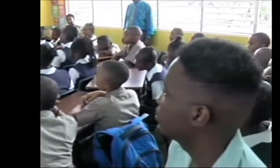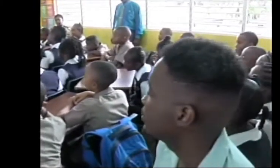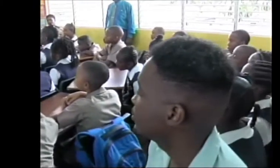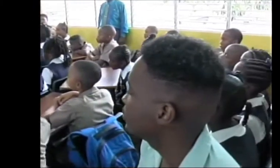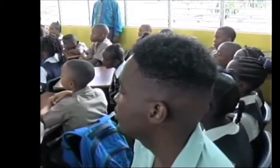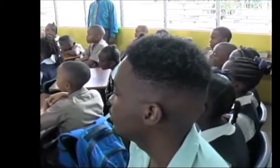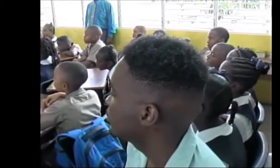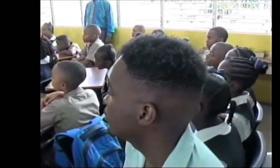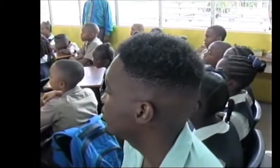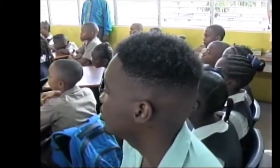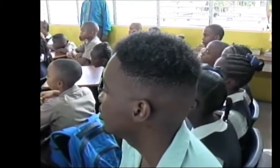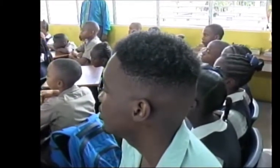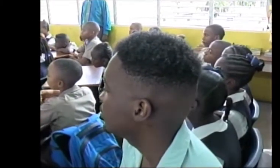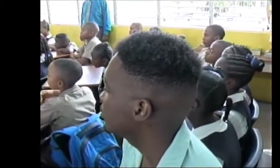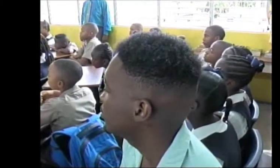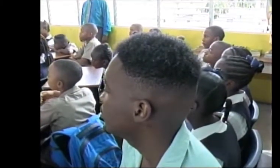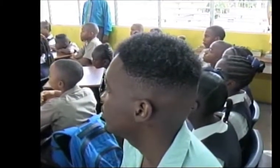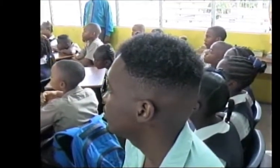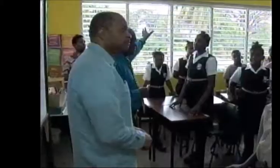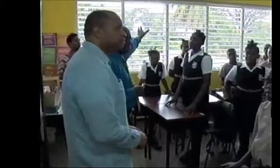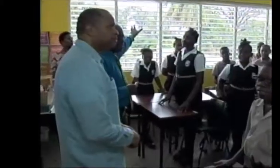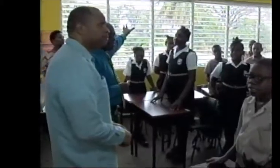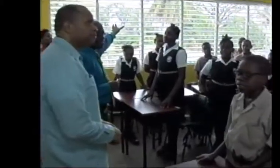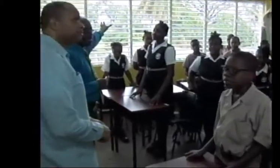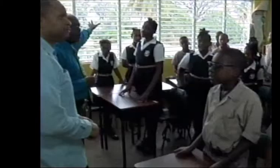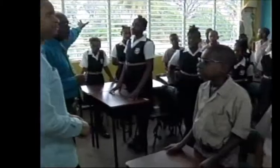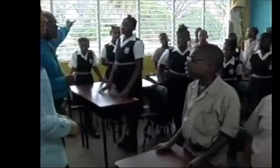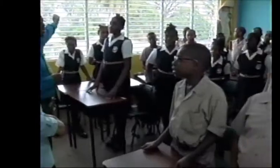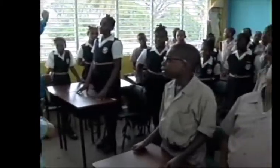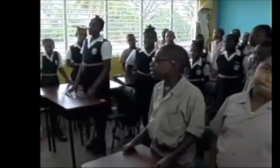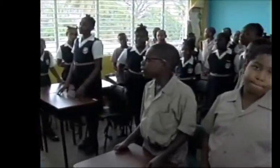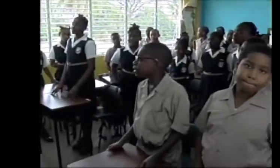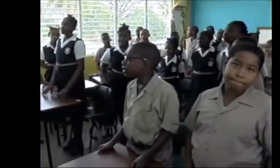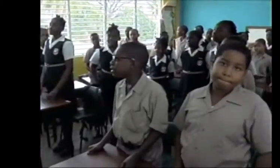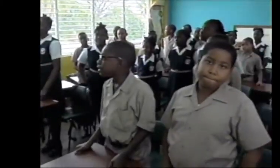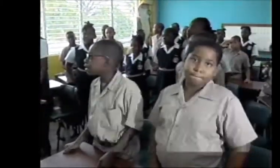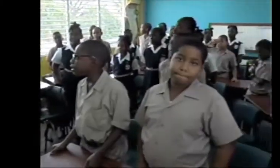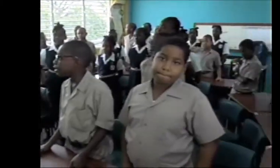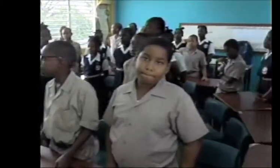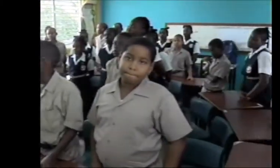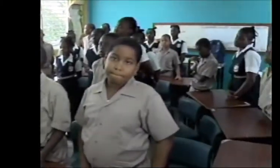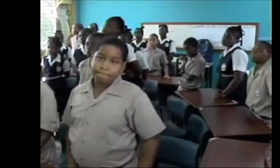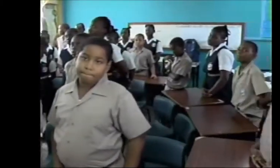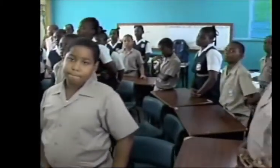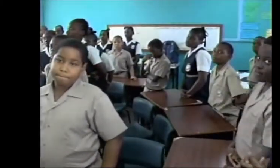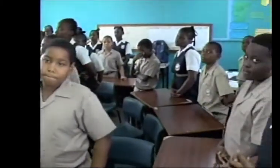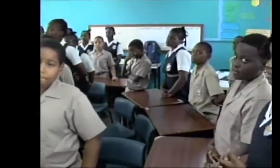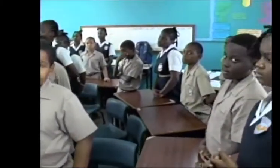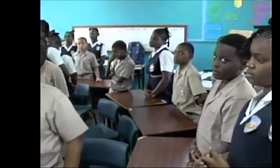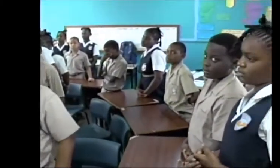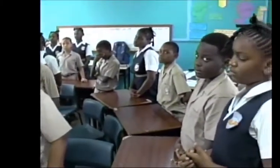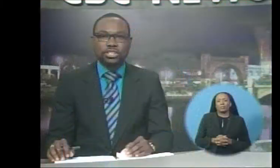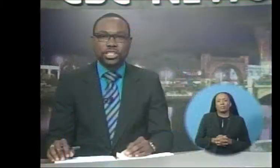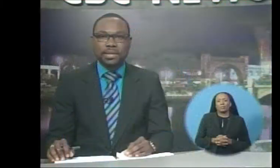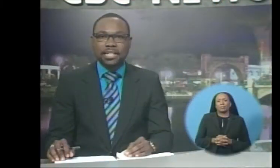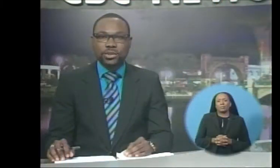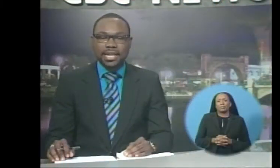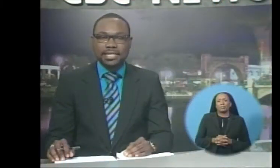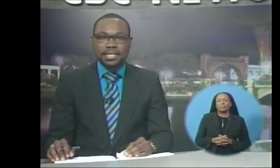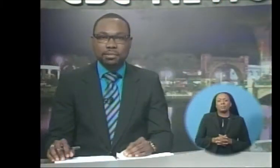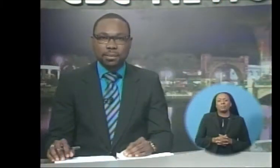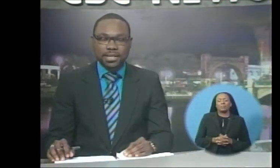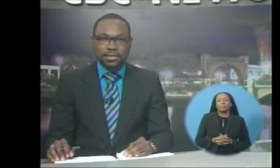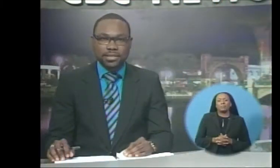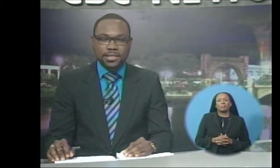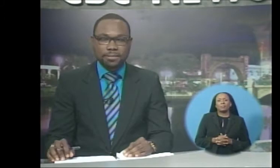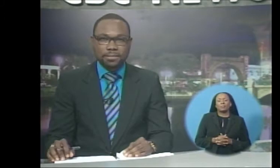screen television along with a number of other educational items to Deacons Primary's Reading Club, and he says they're privileged to be educated